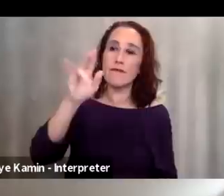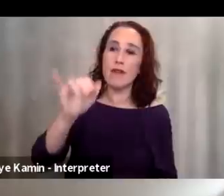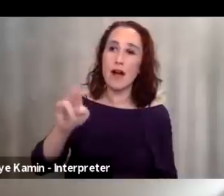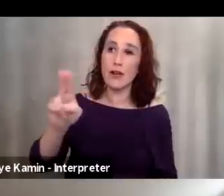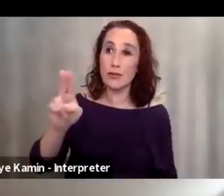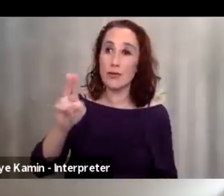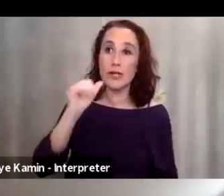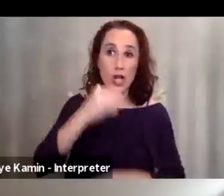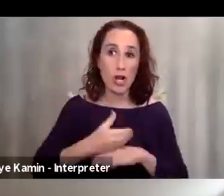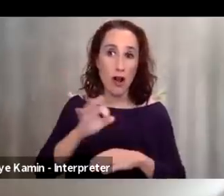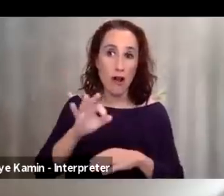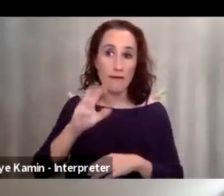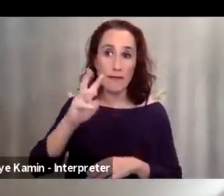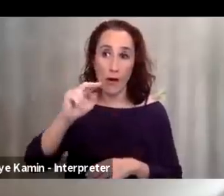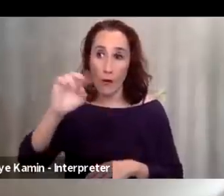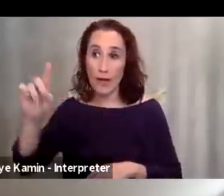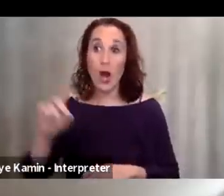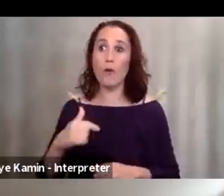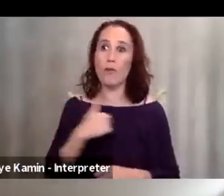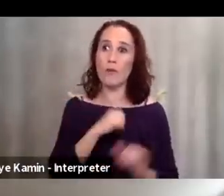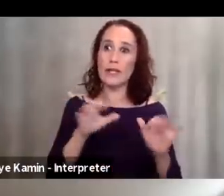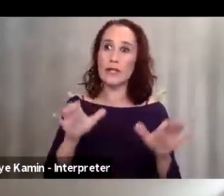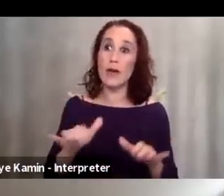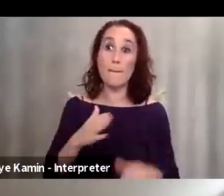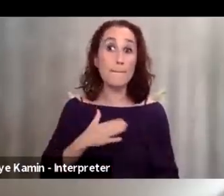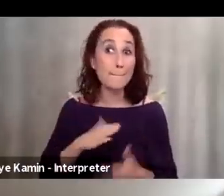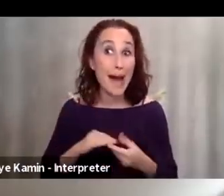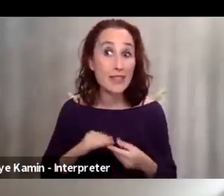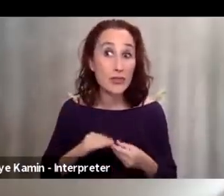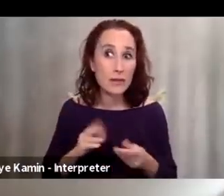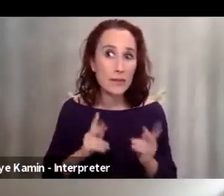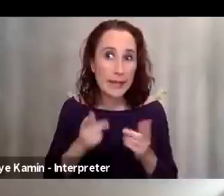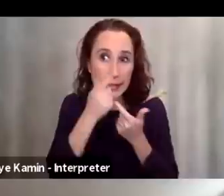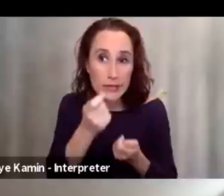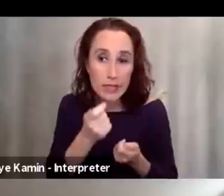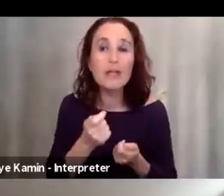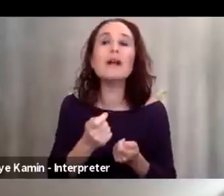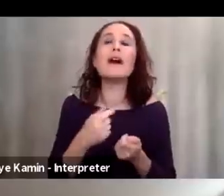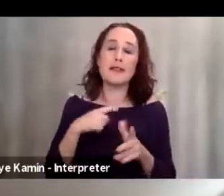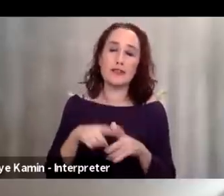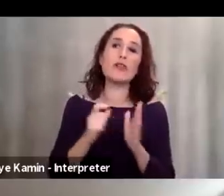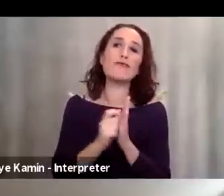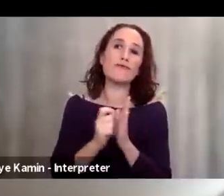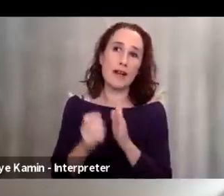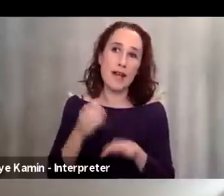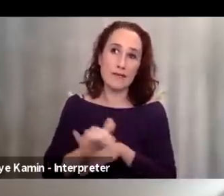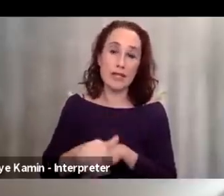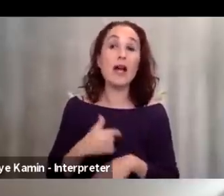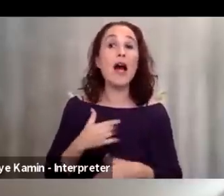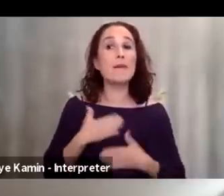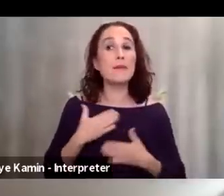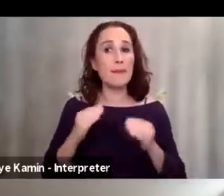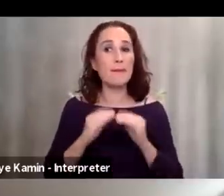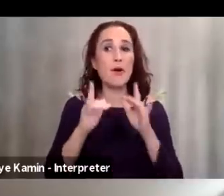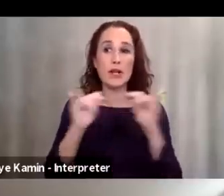do this. We can, there's an interest in my stories. And that's when I started writing. And so I'm really glad that there are more diverse titles out